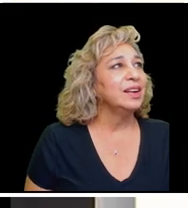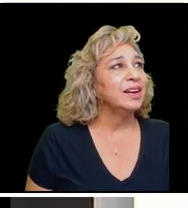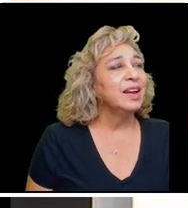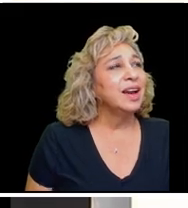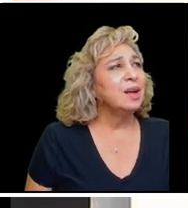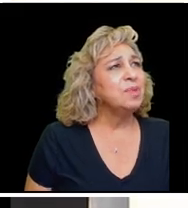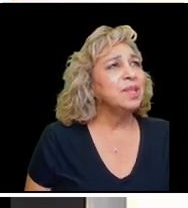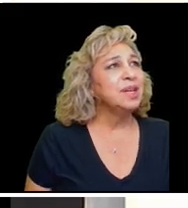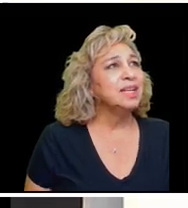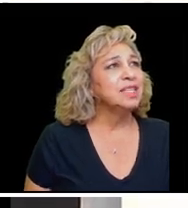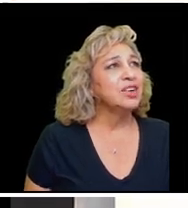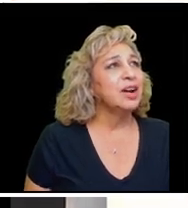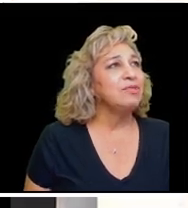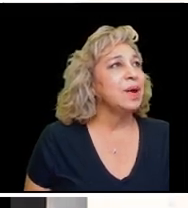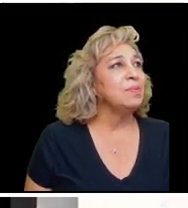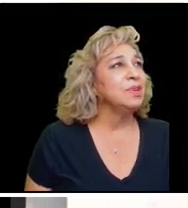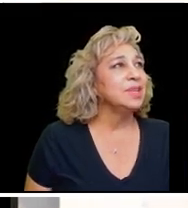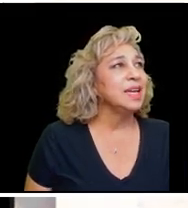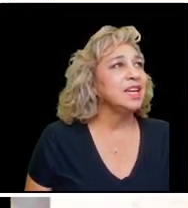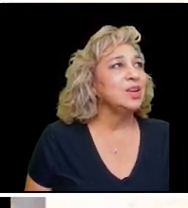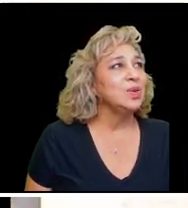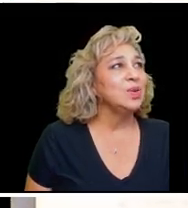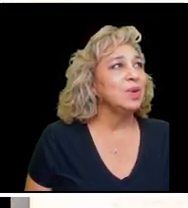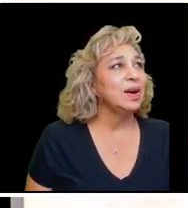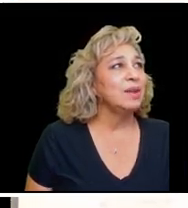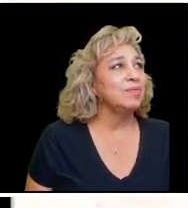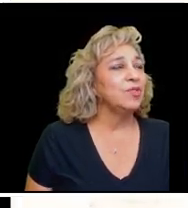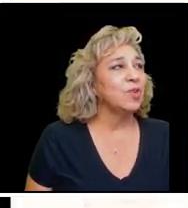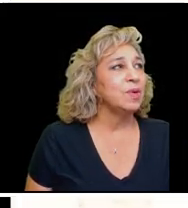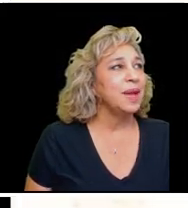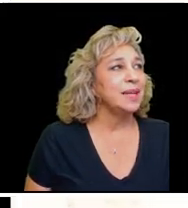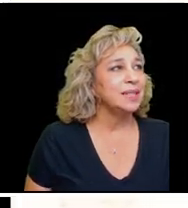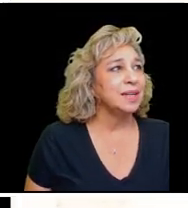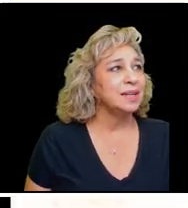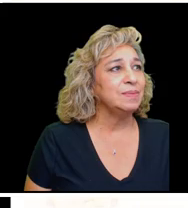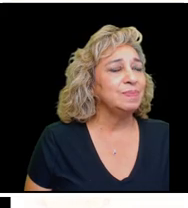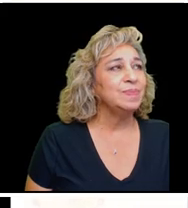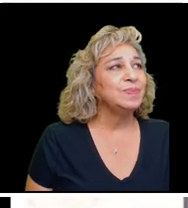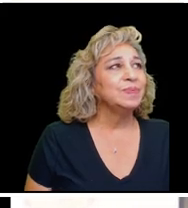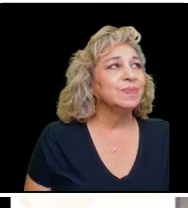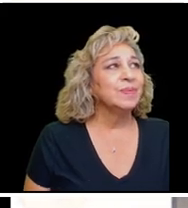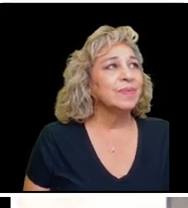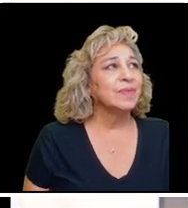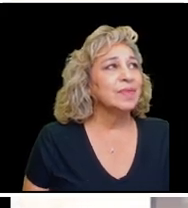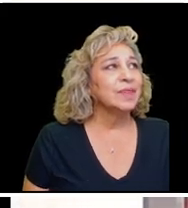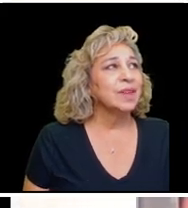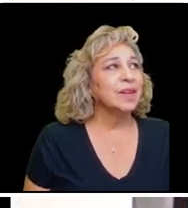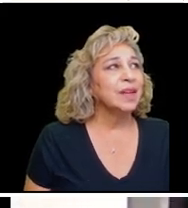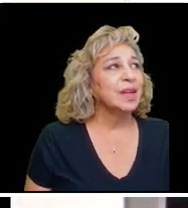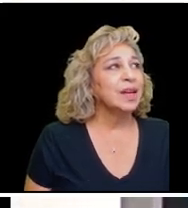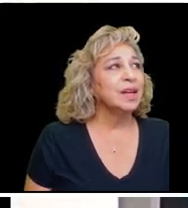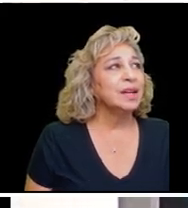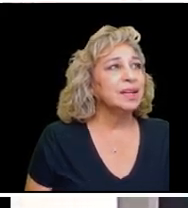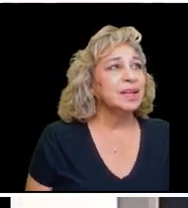there I'm really not sure I'm using a new format and